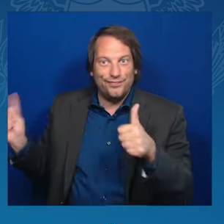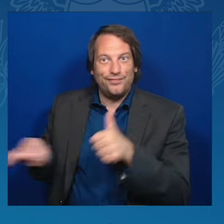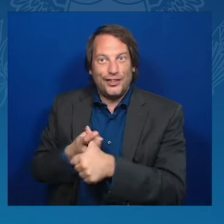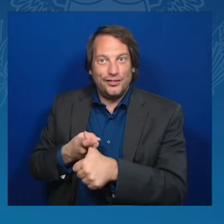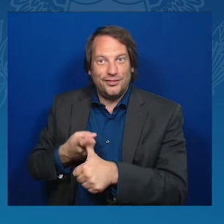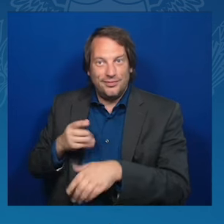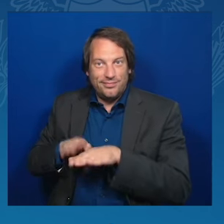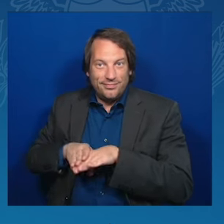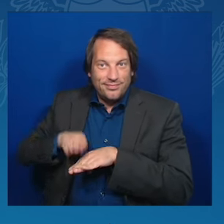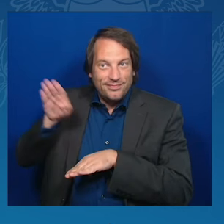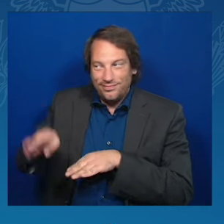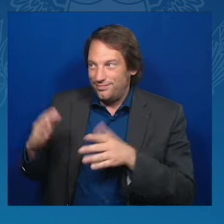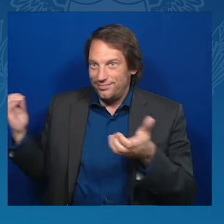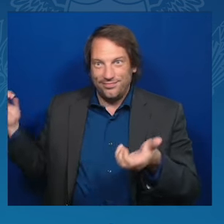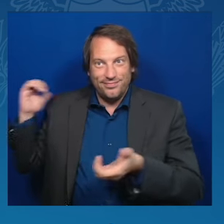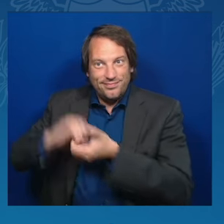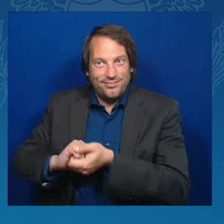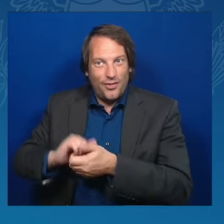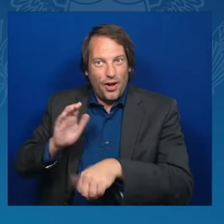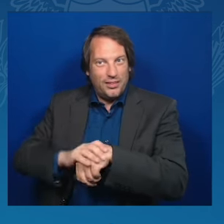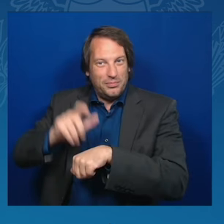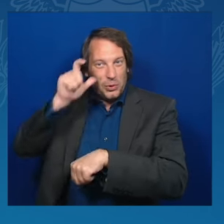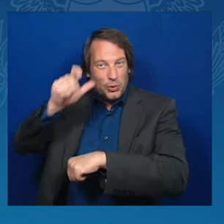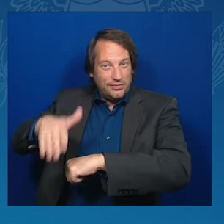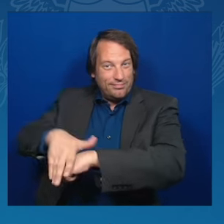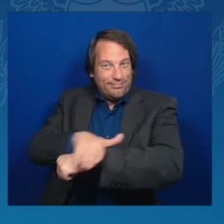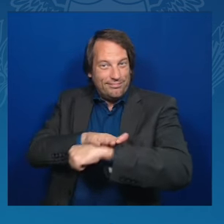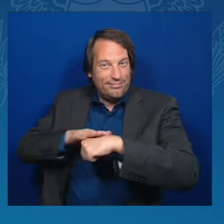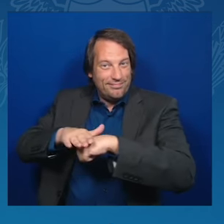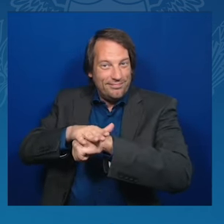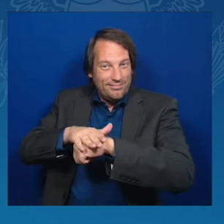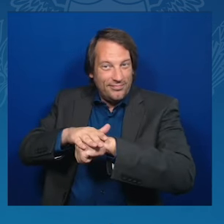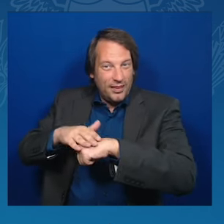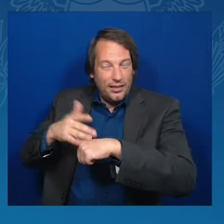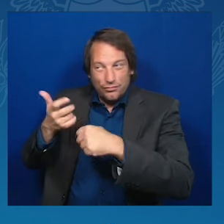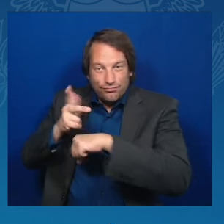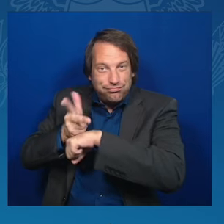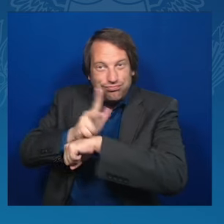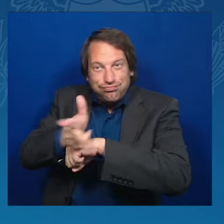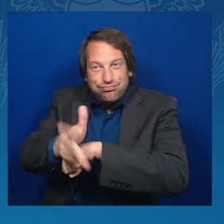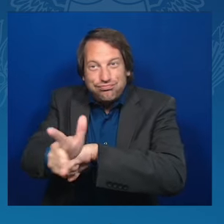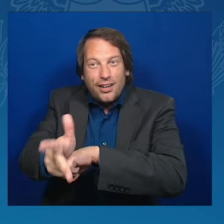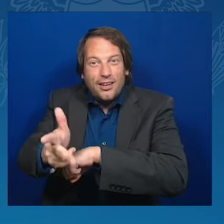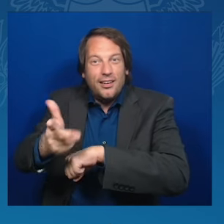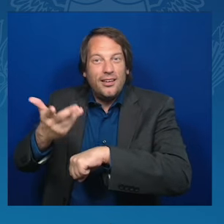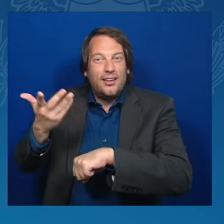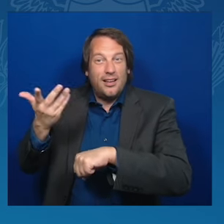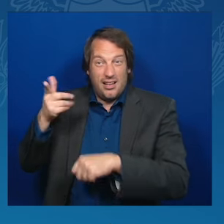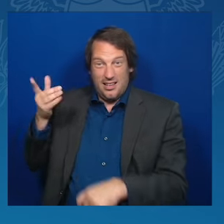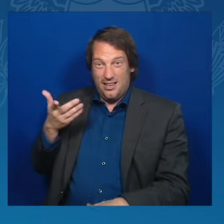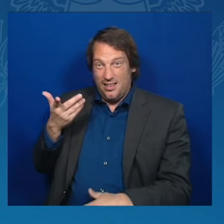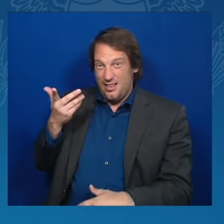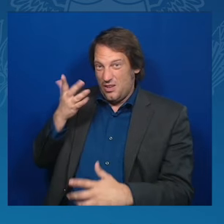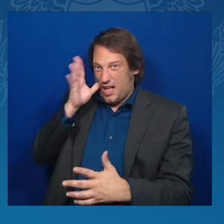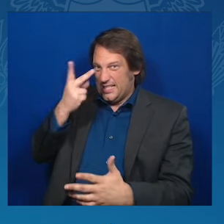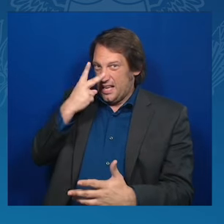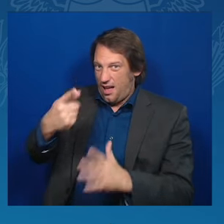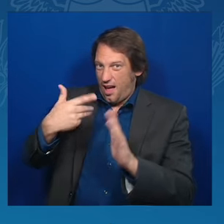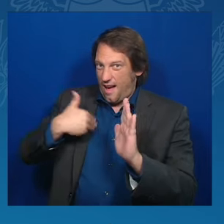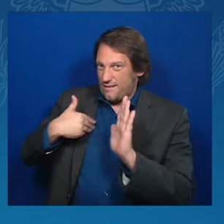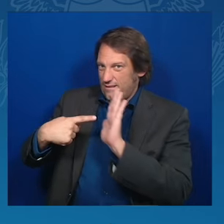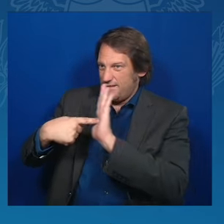building, a model of which you'll be able to see when you walk out of the State Department today. So, please, join me in raising a